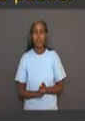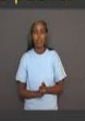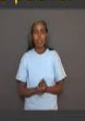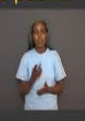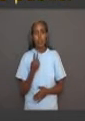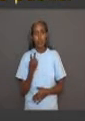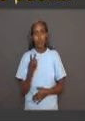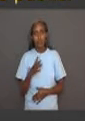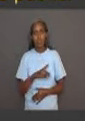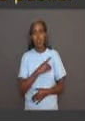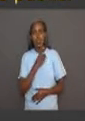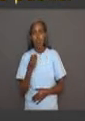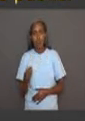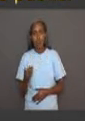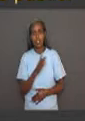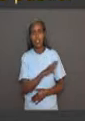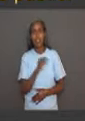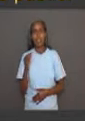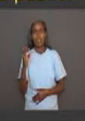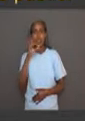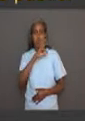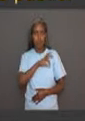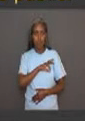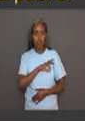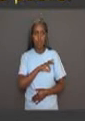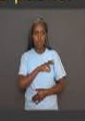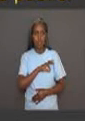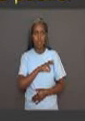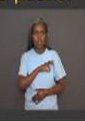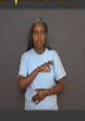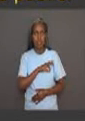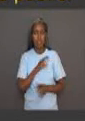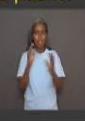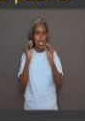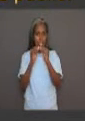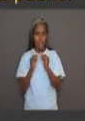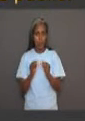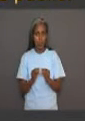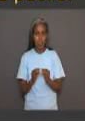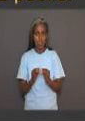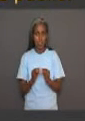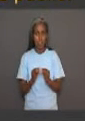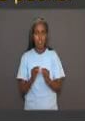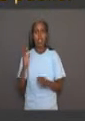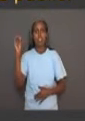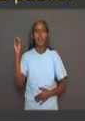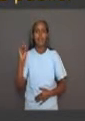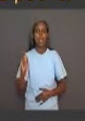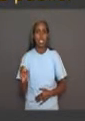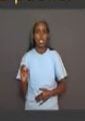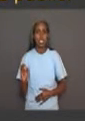Both loss and profit are calculated as